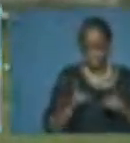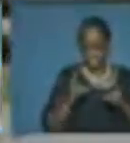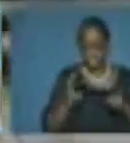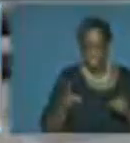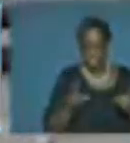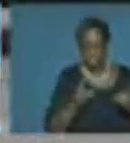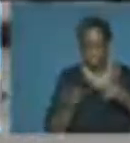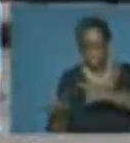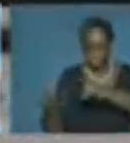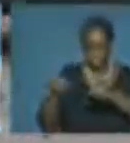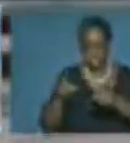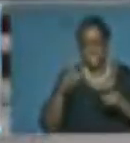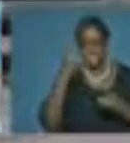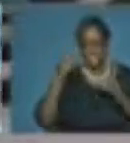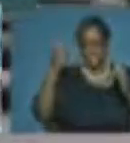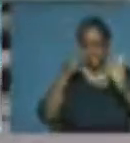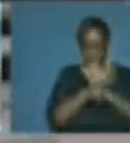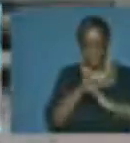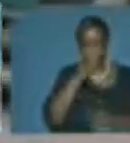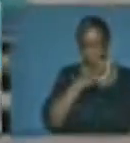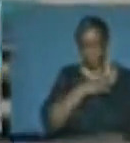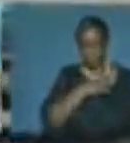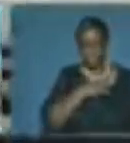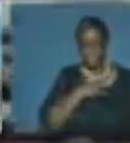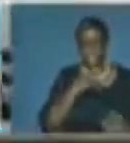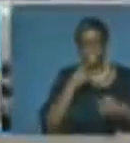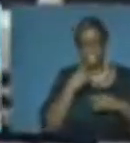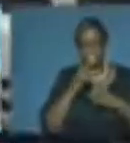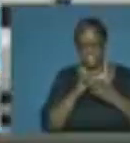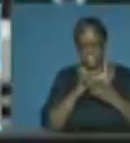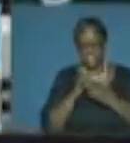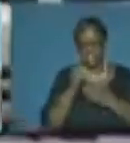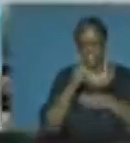his female passenger on impact. At last report, the driver was in